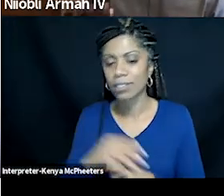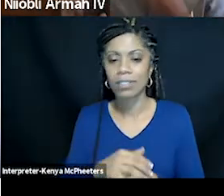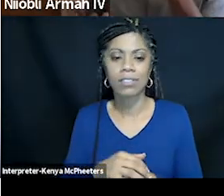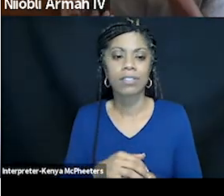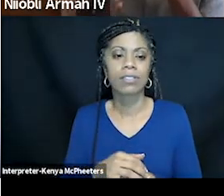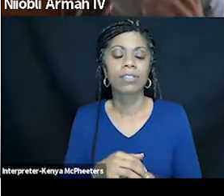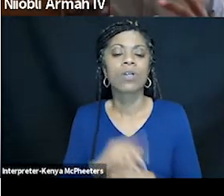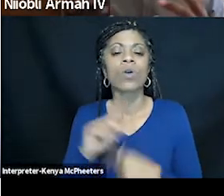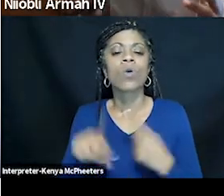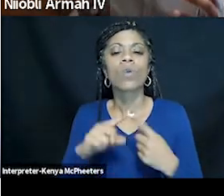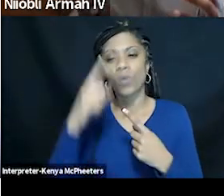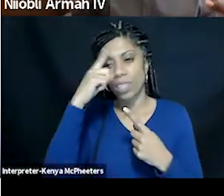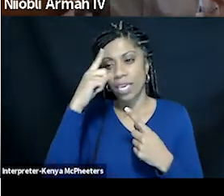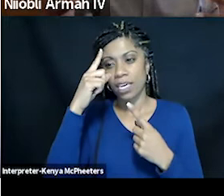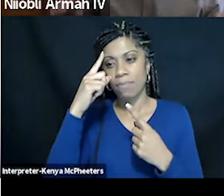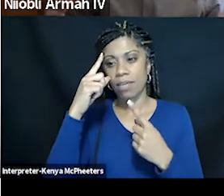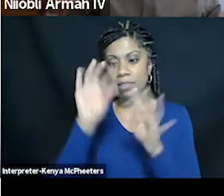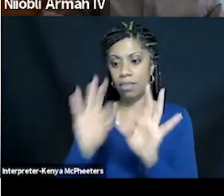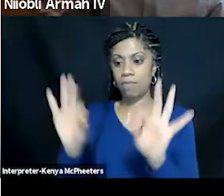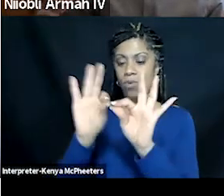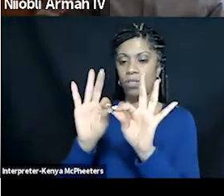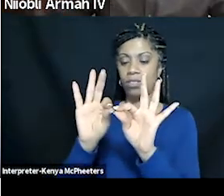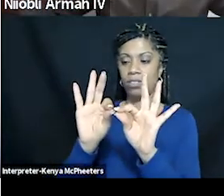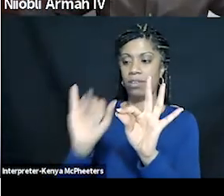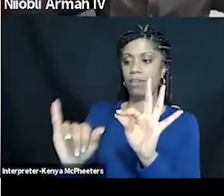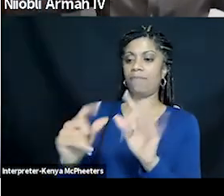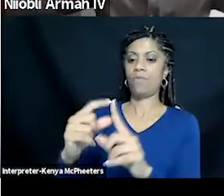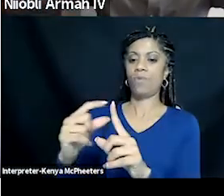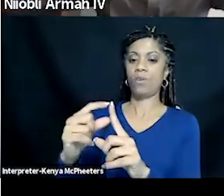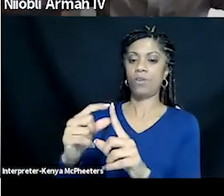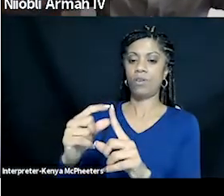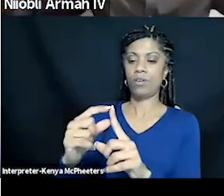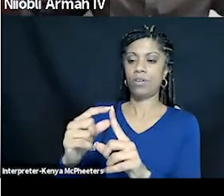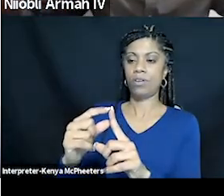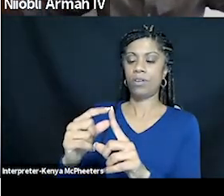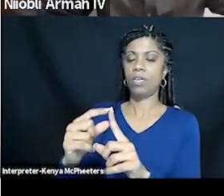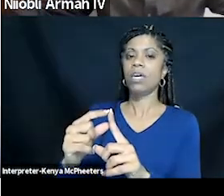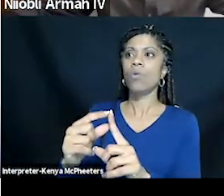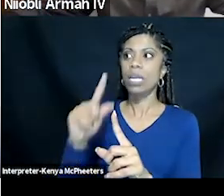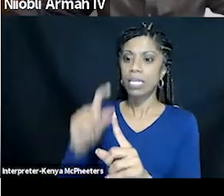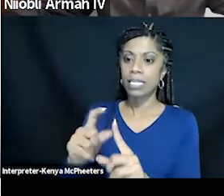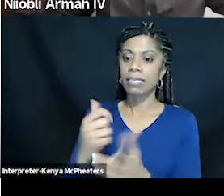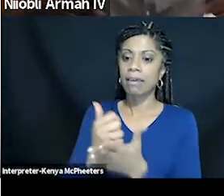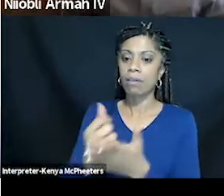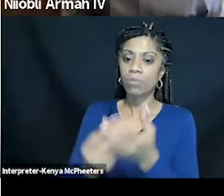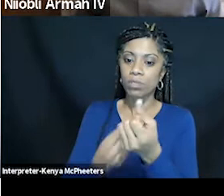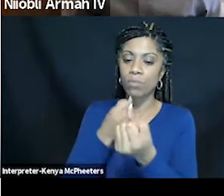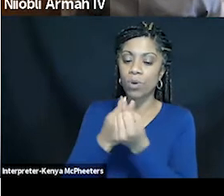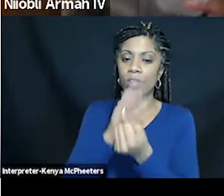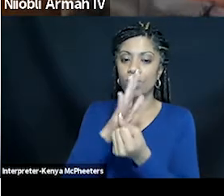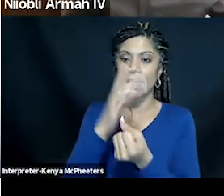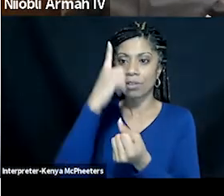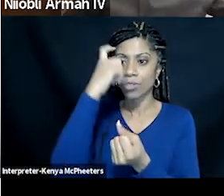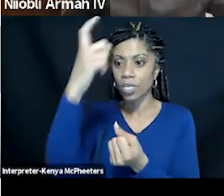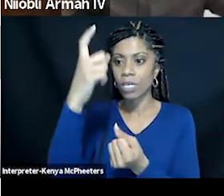the importance of that work, it's not just so that we talk about communities for the aspirations that they want to achieve. That's the goal of that work. What's